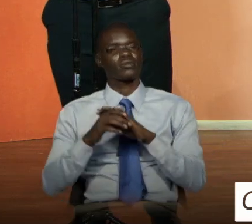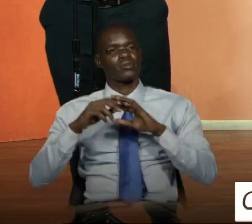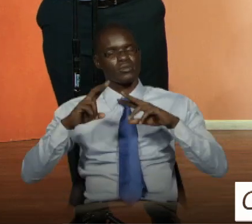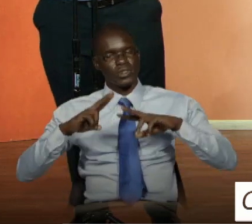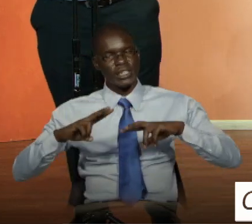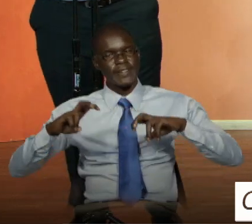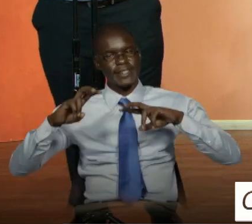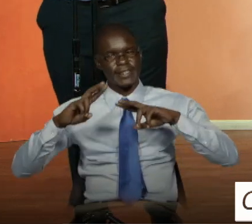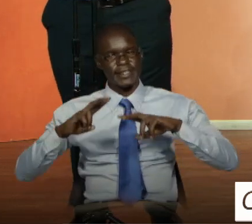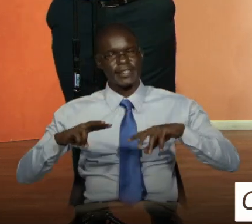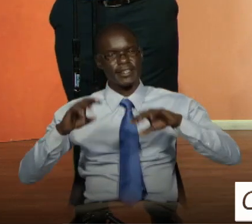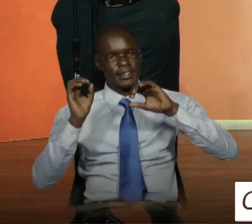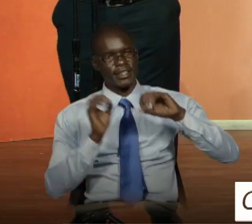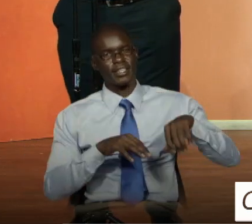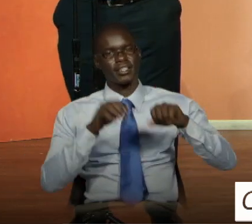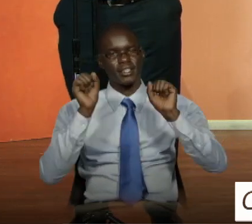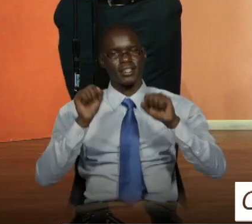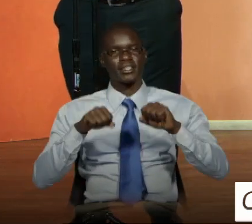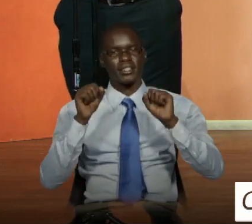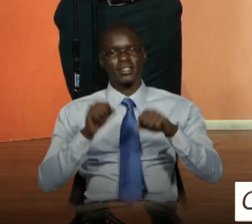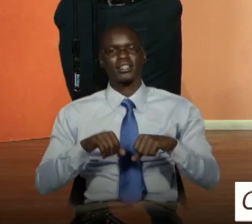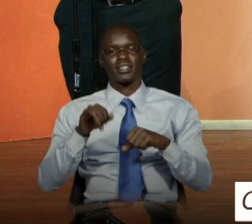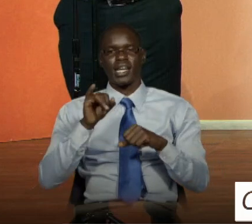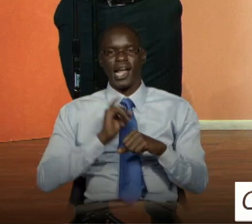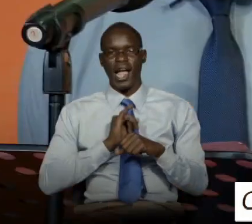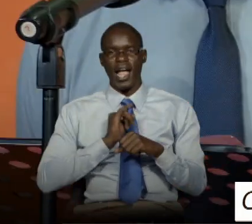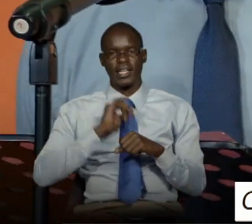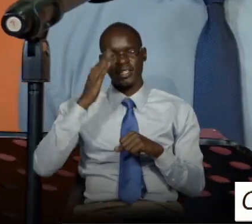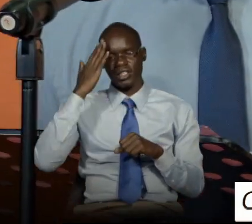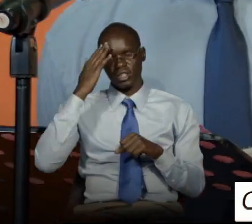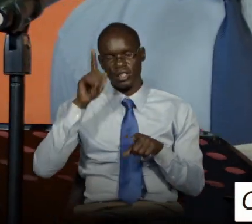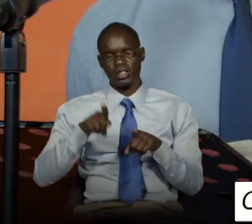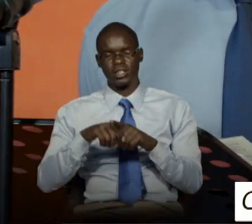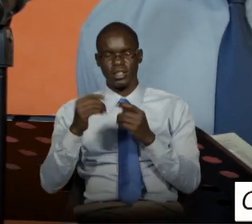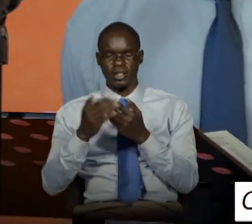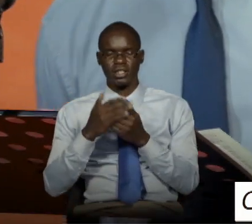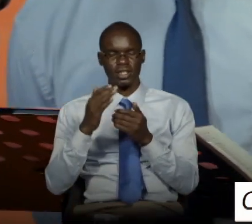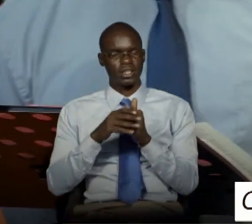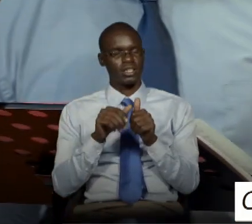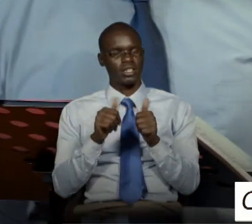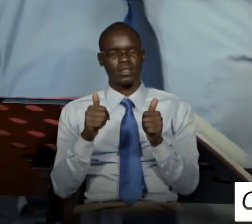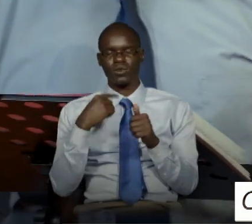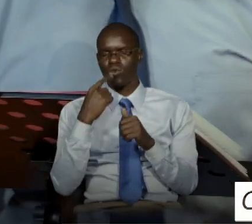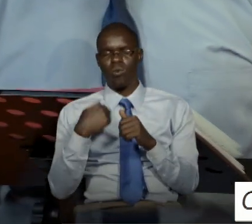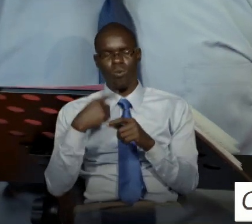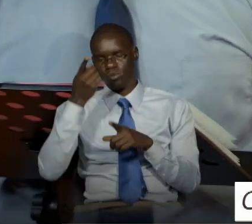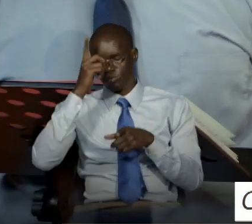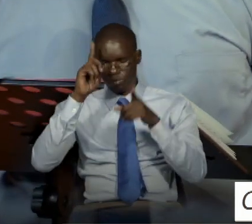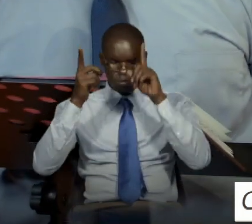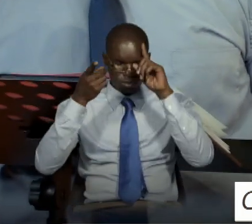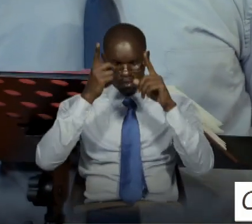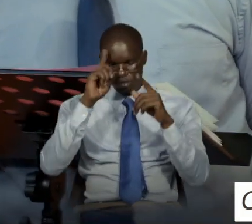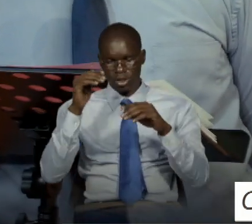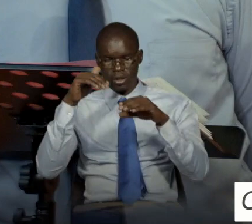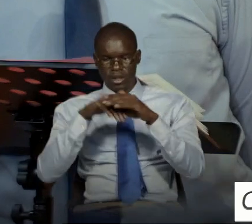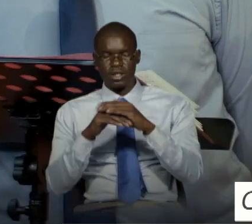seeking the lost, yes, highly entreating, wanderers on the mountain